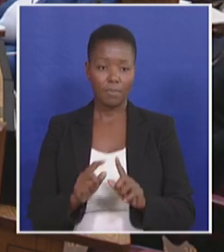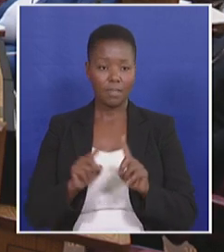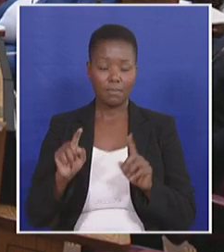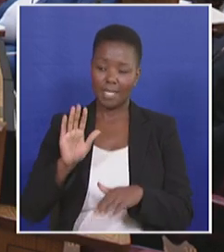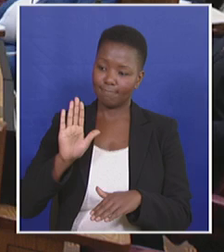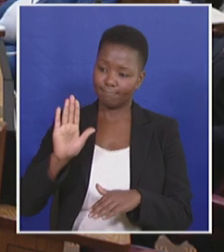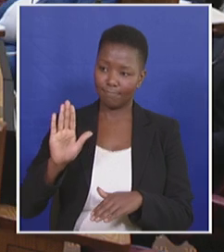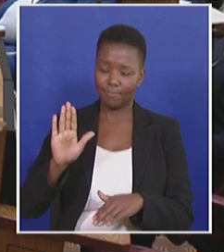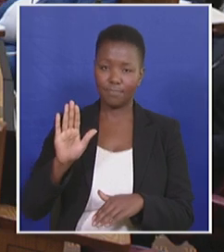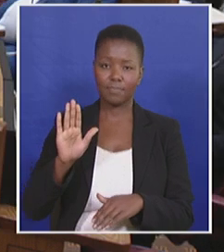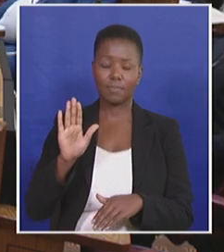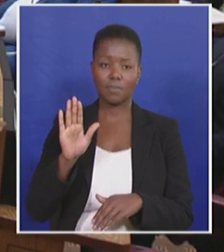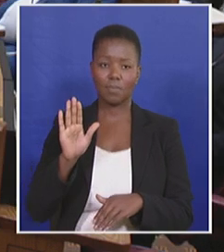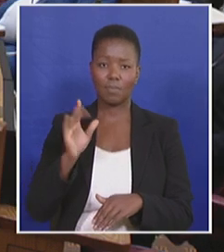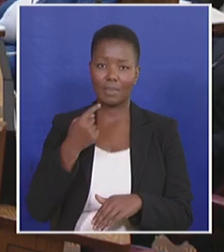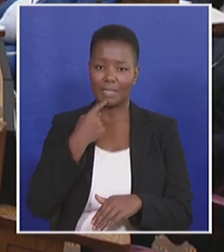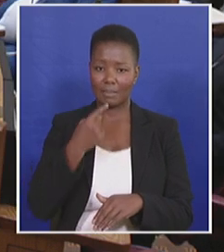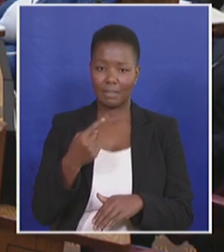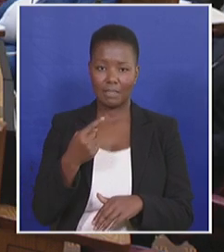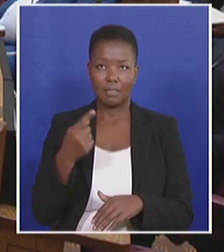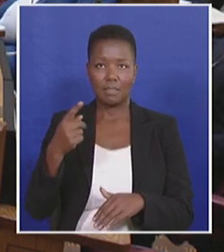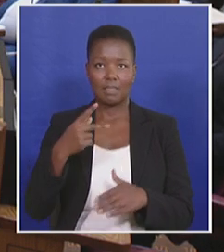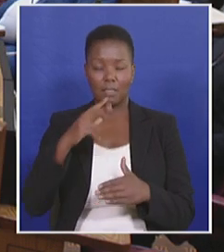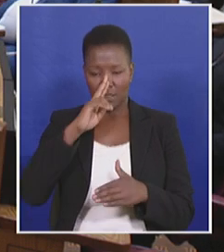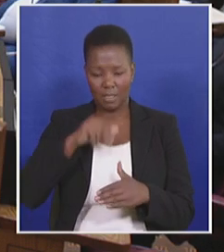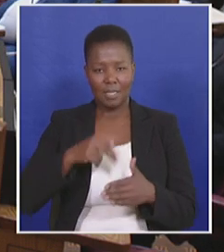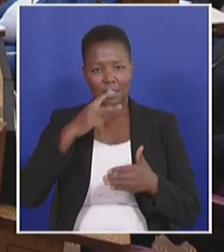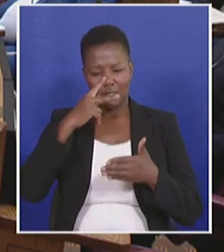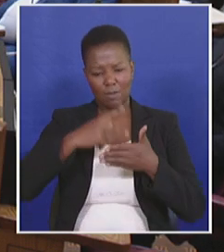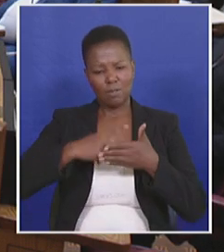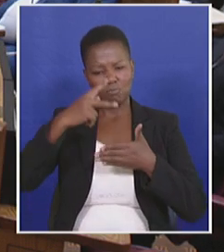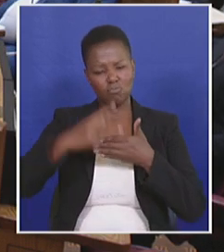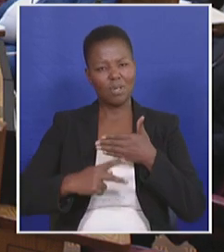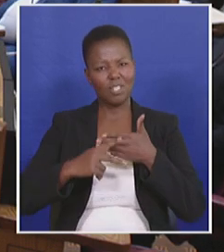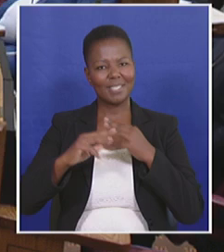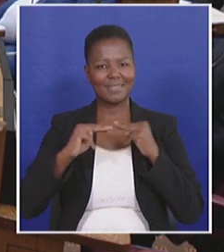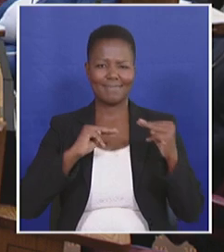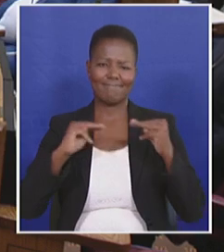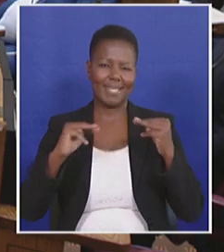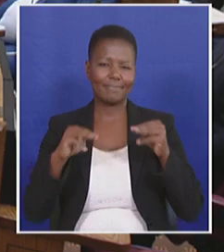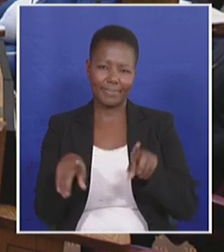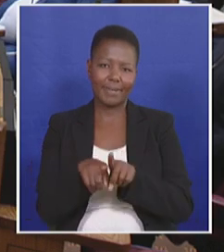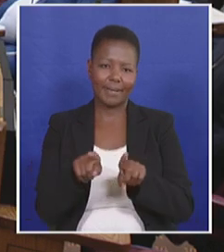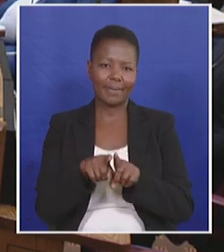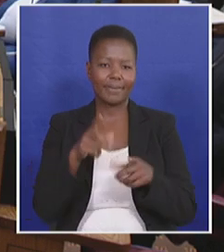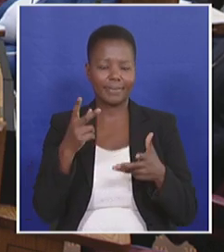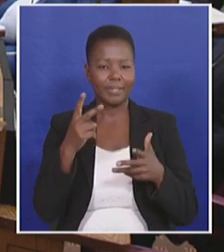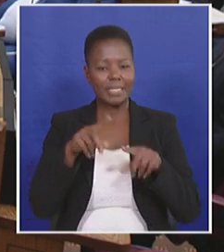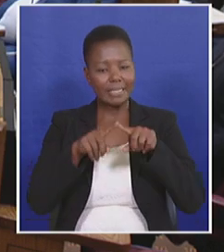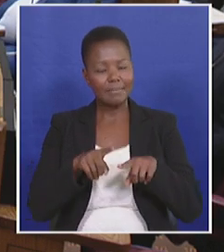answer, it's project management, geographical area, and the crime stats and the